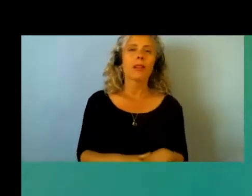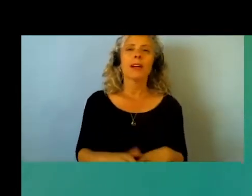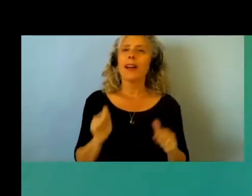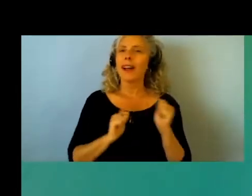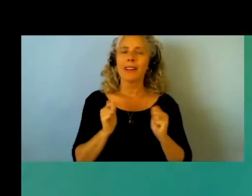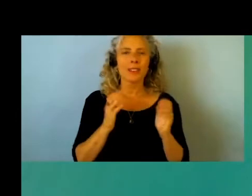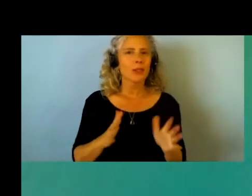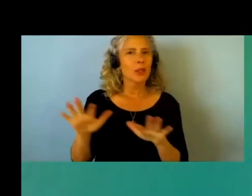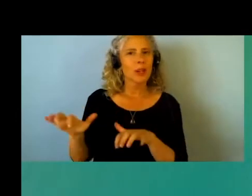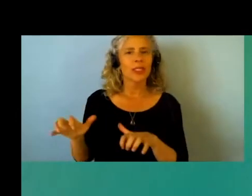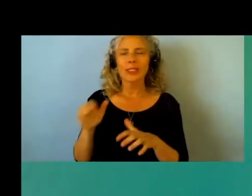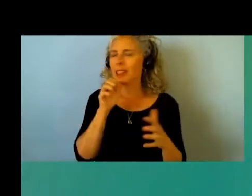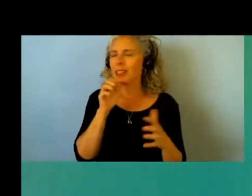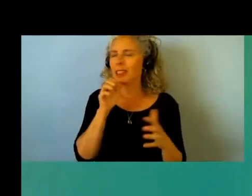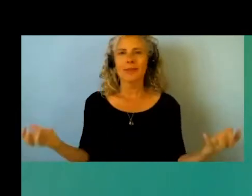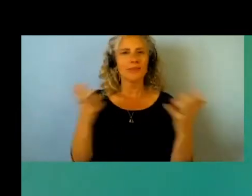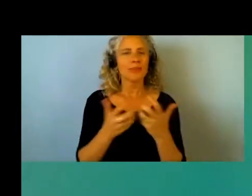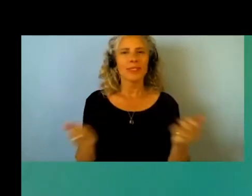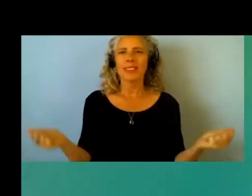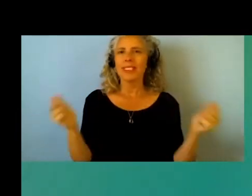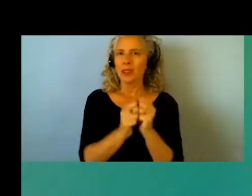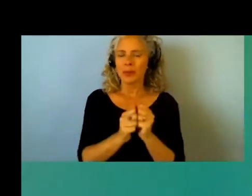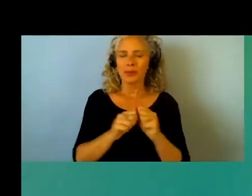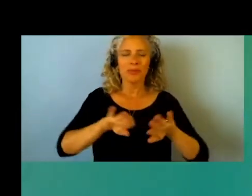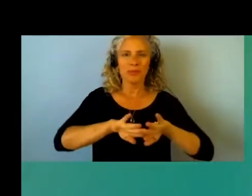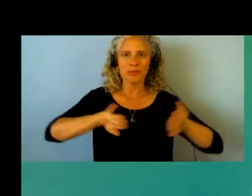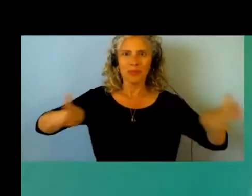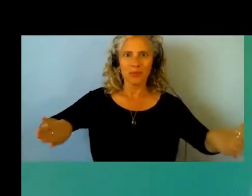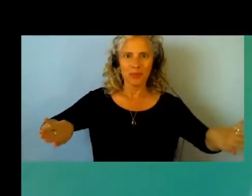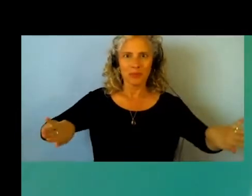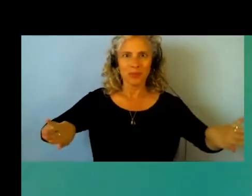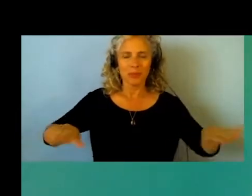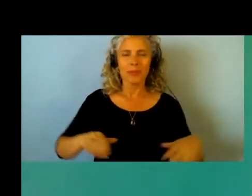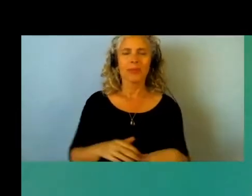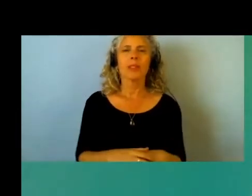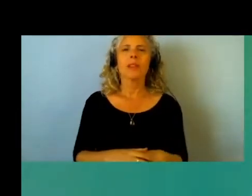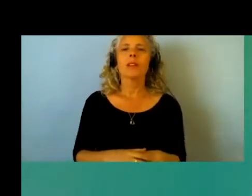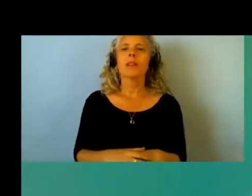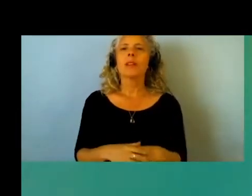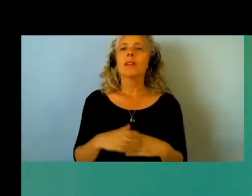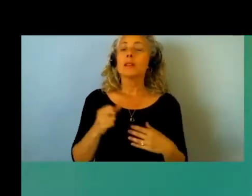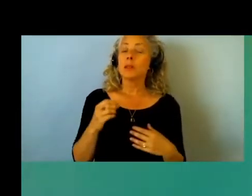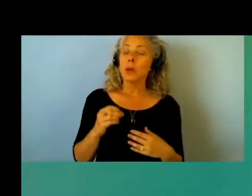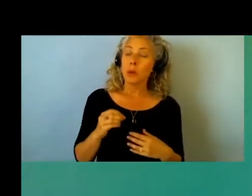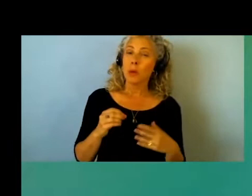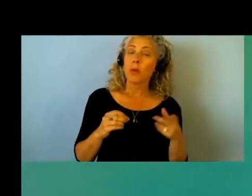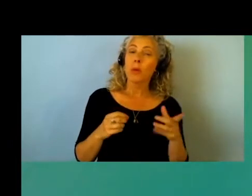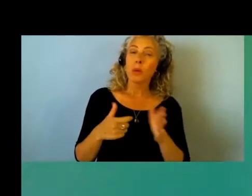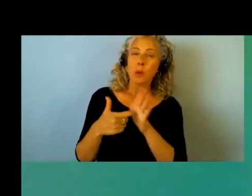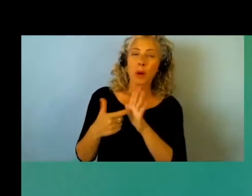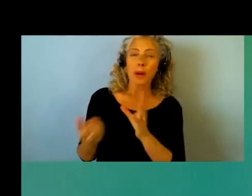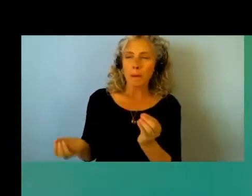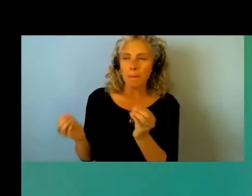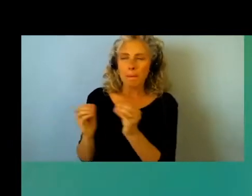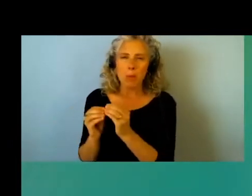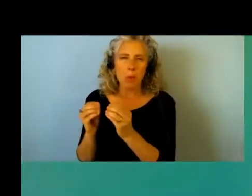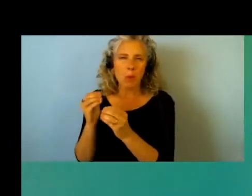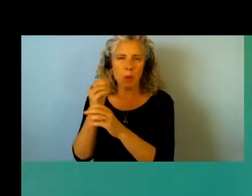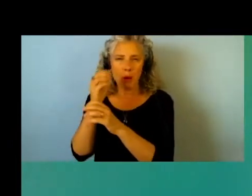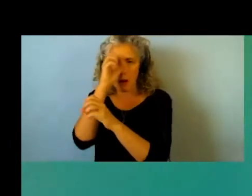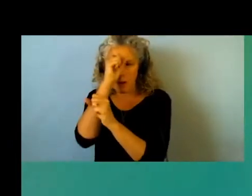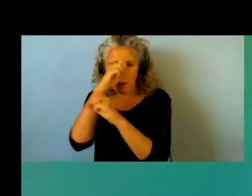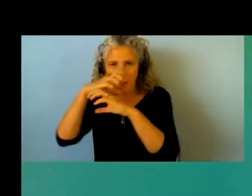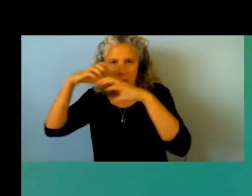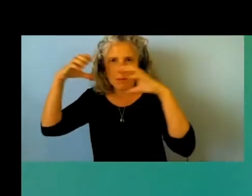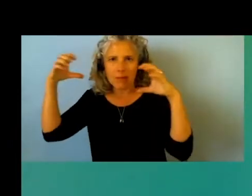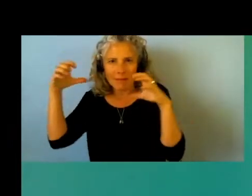shared space. Each is in their own private space. So while virtual play readings require an additional imaginative leap on the part of